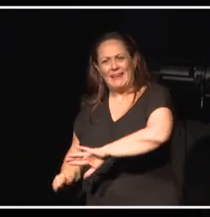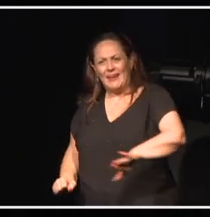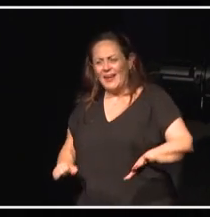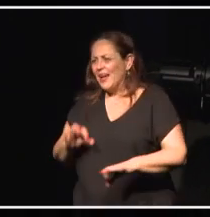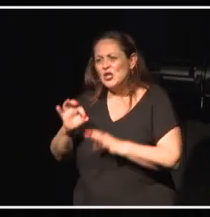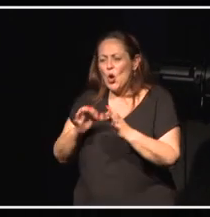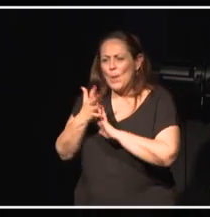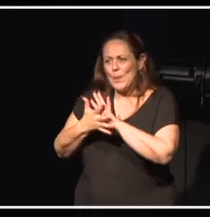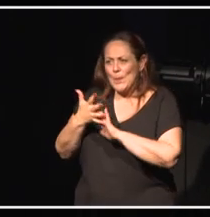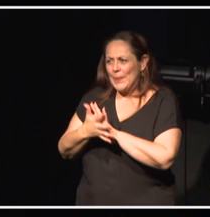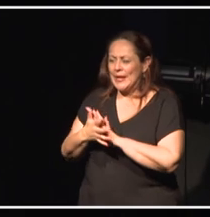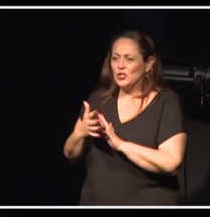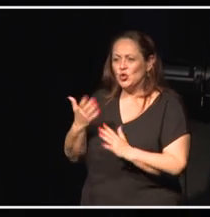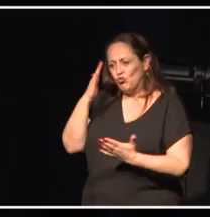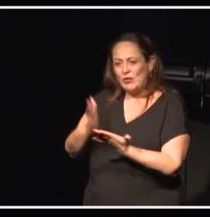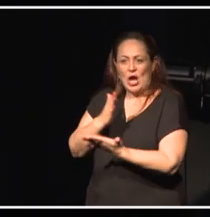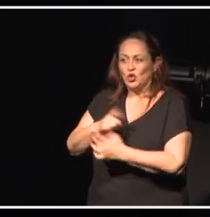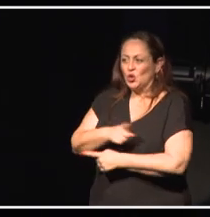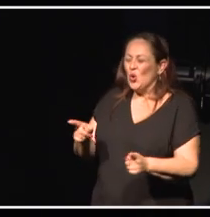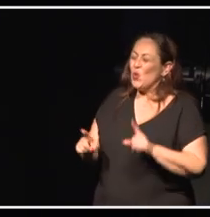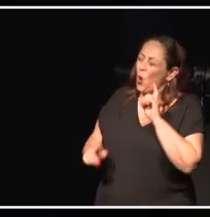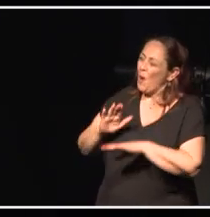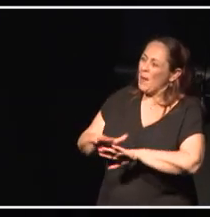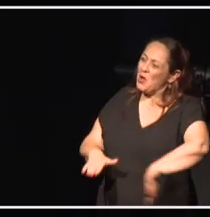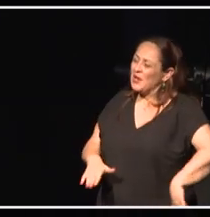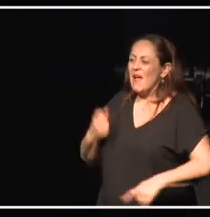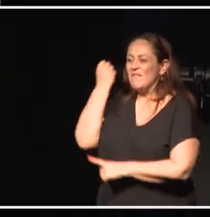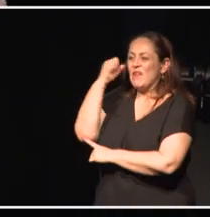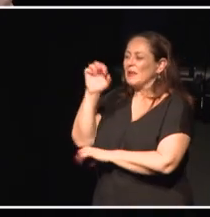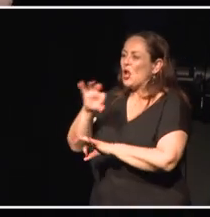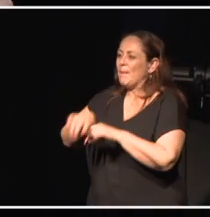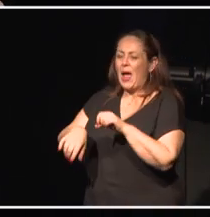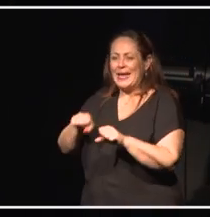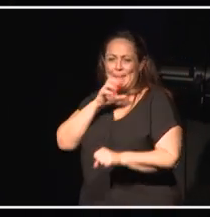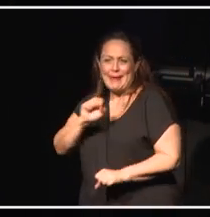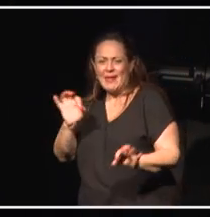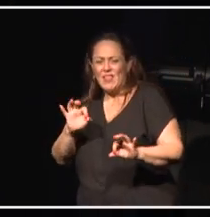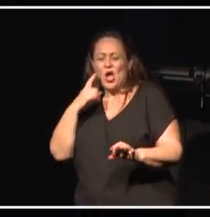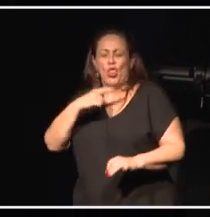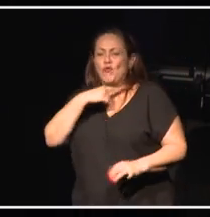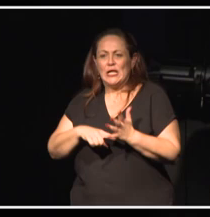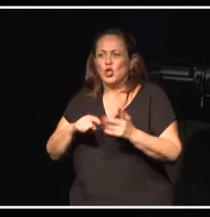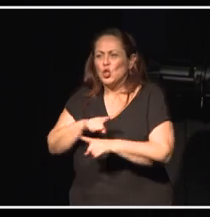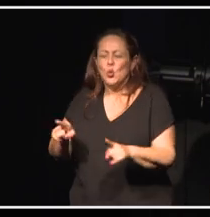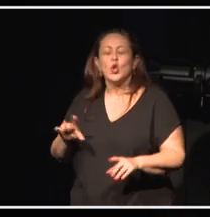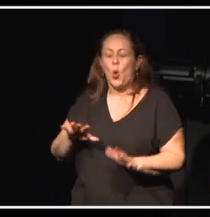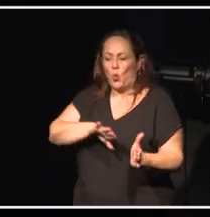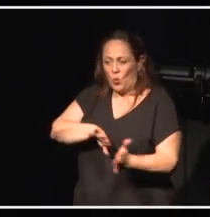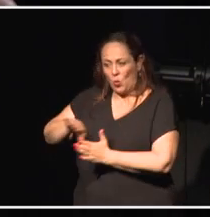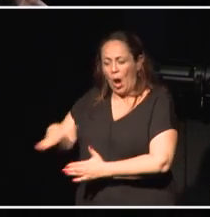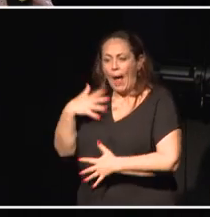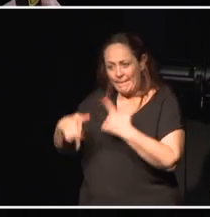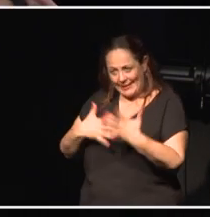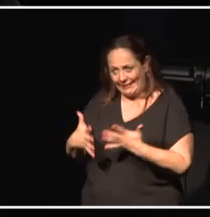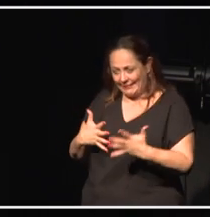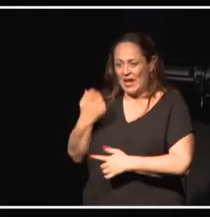hating men, I don't mean in that reassuring way, like, don't worry about it. Feminism's not really about hating men. We're not threatening to you. I mean, feminism's not